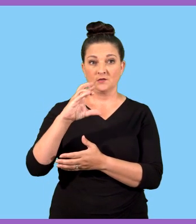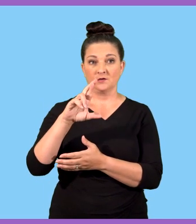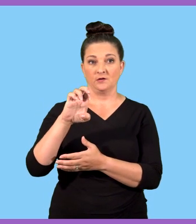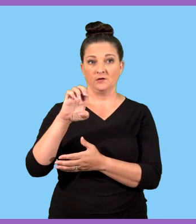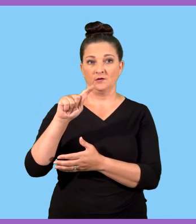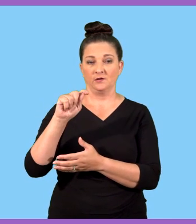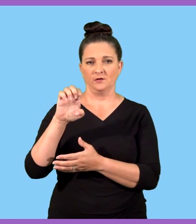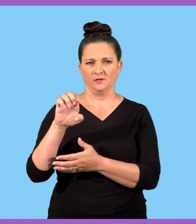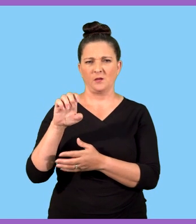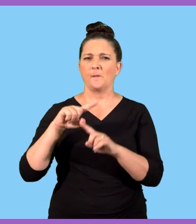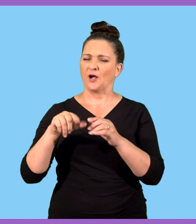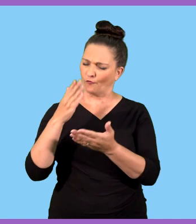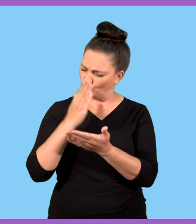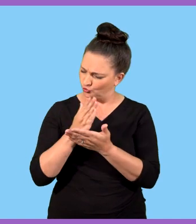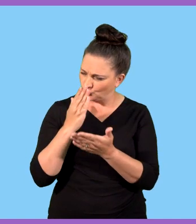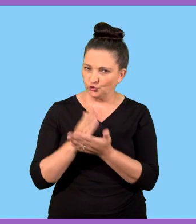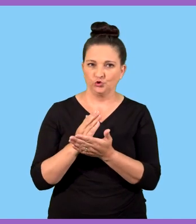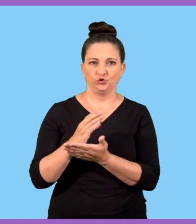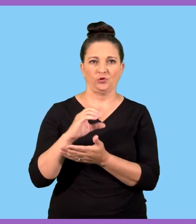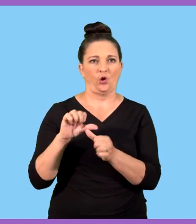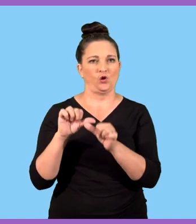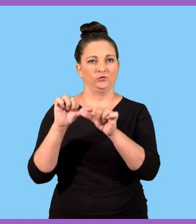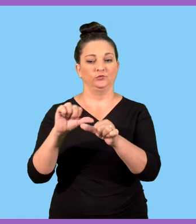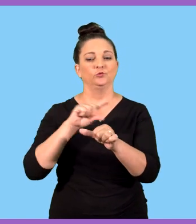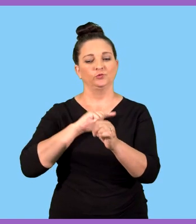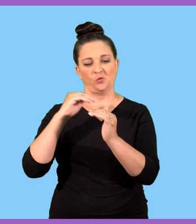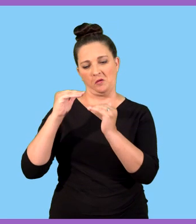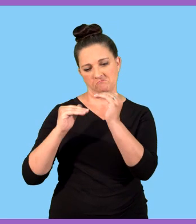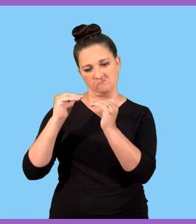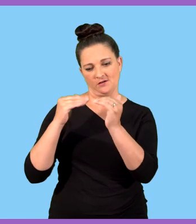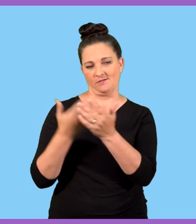continuous, because it can be measured.